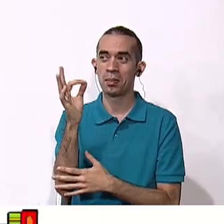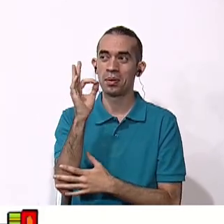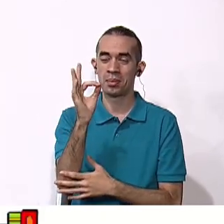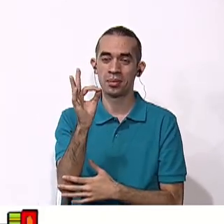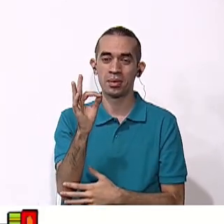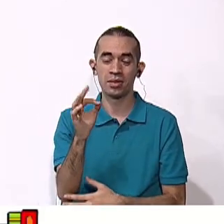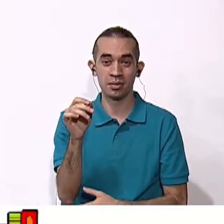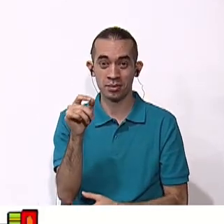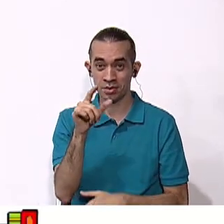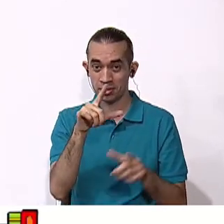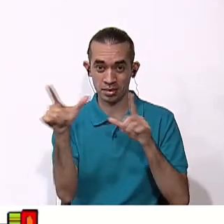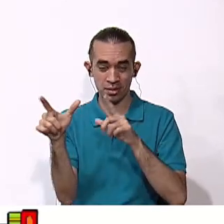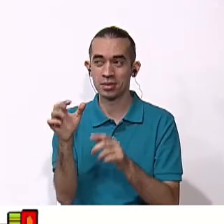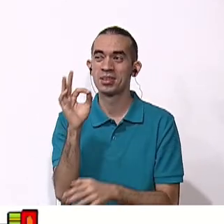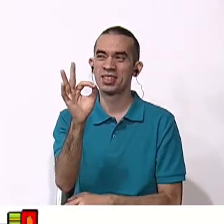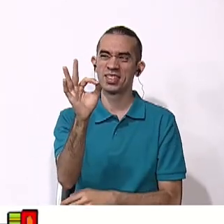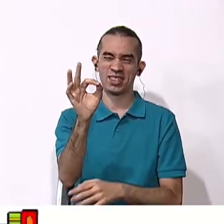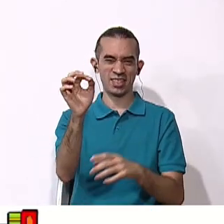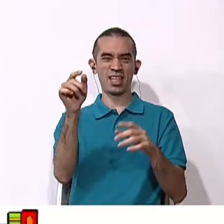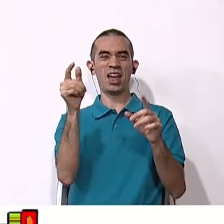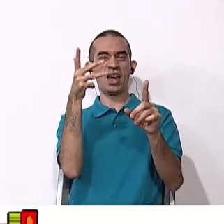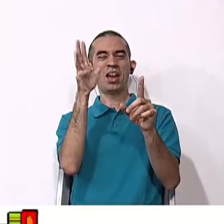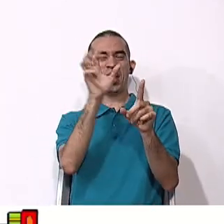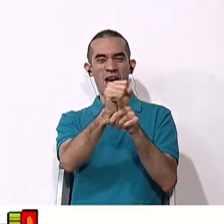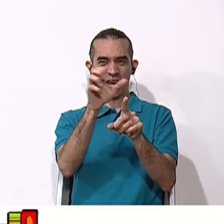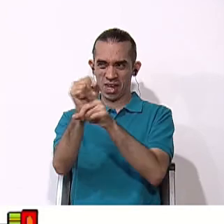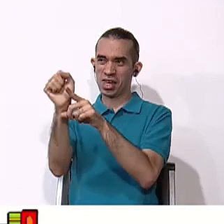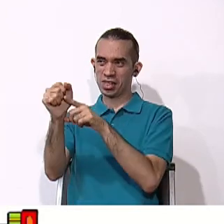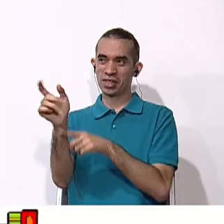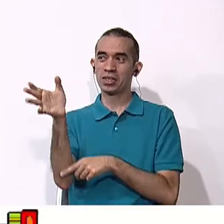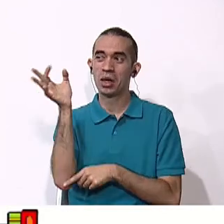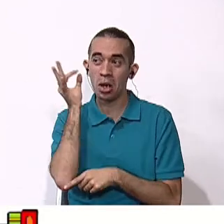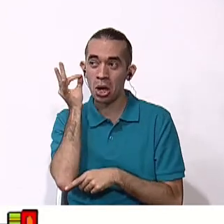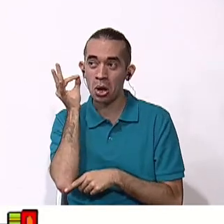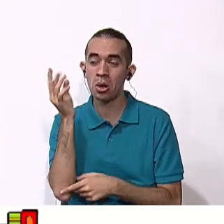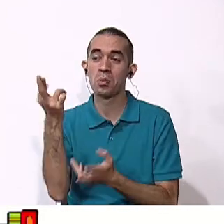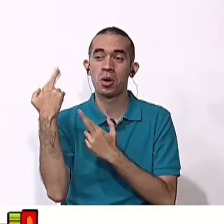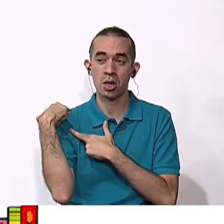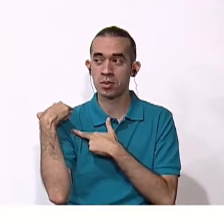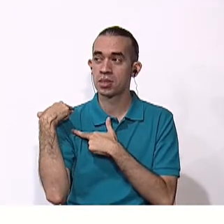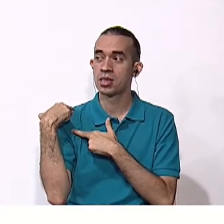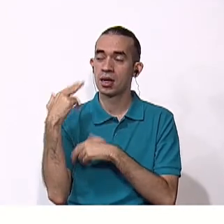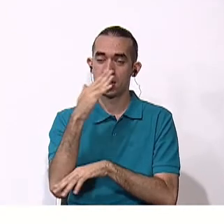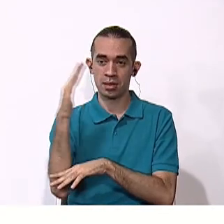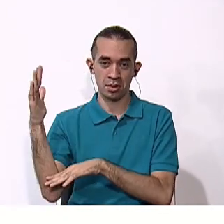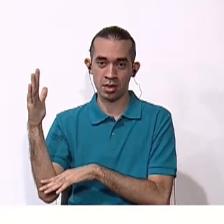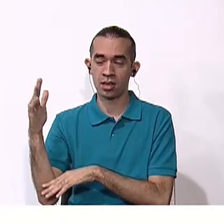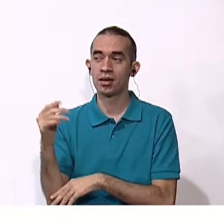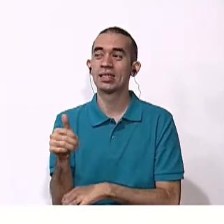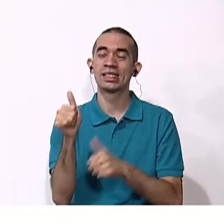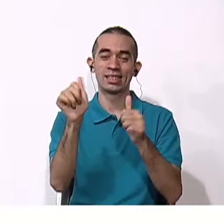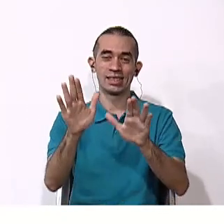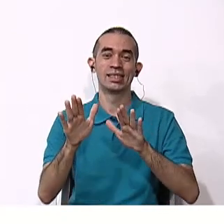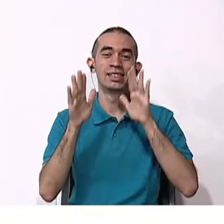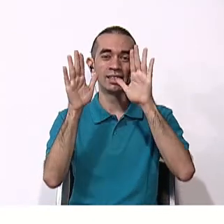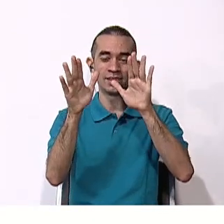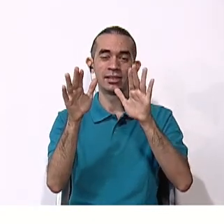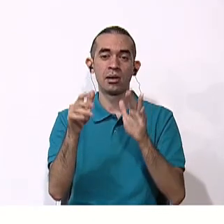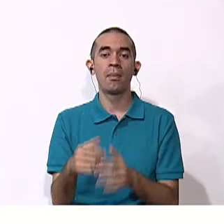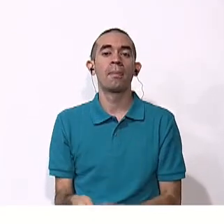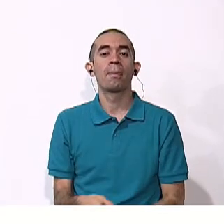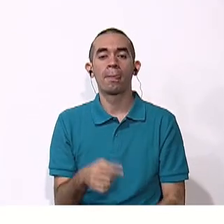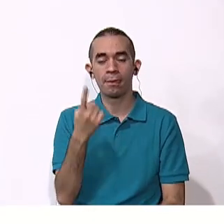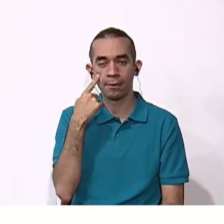Okay, are you ready? Yes, very good. She is the librarian. Excellent. Now